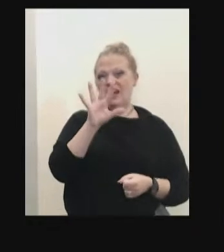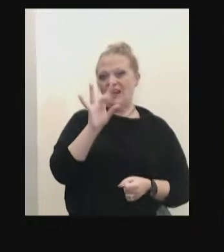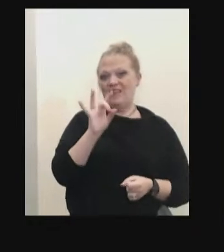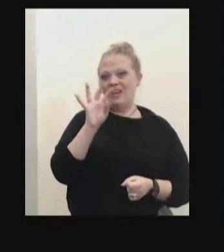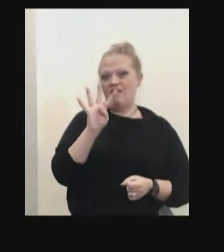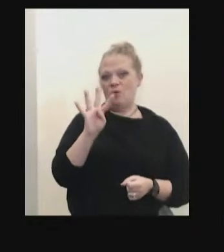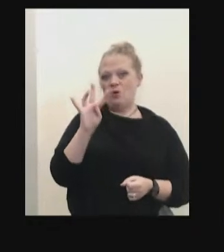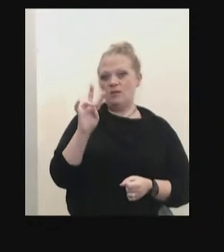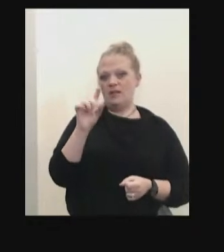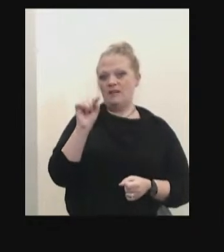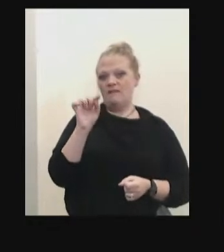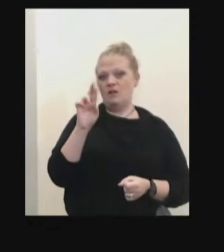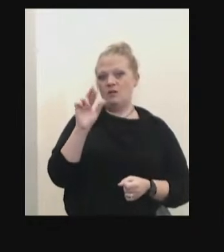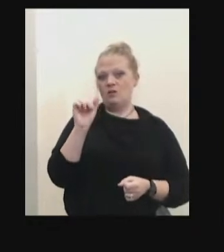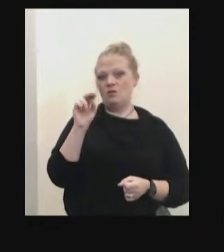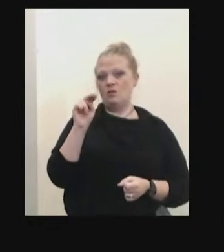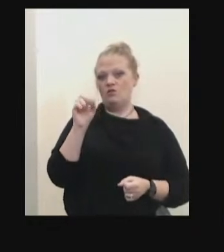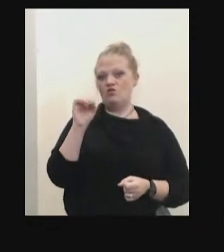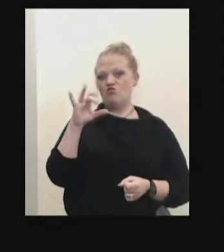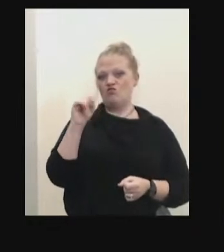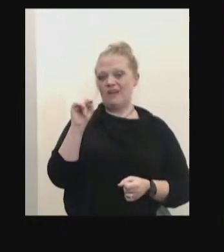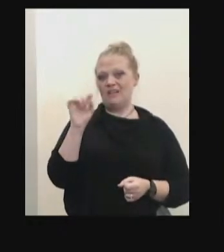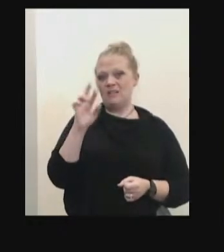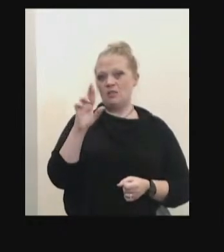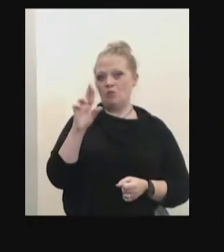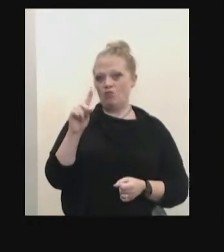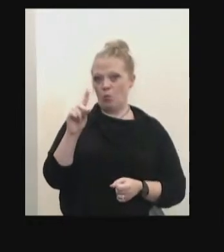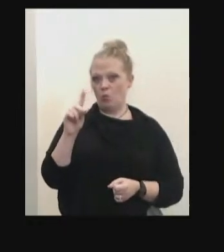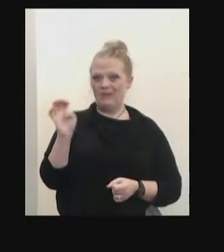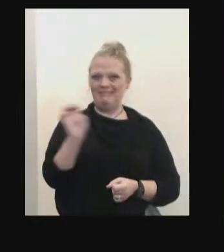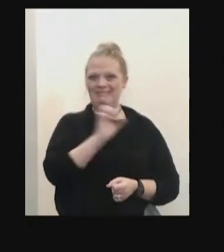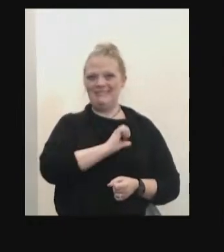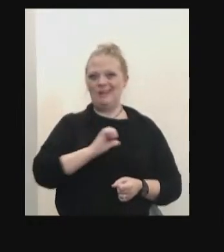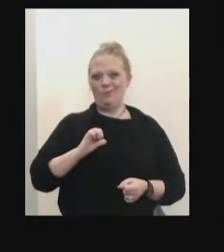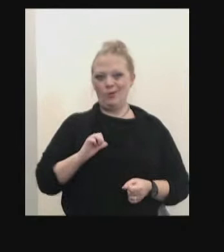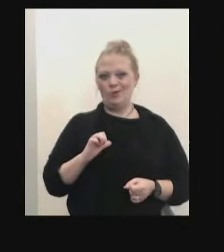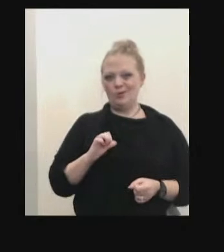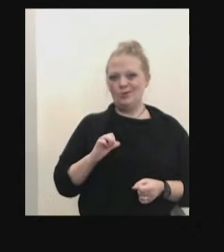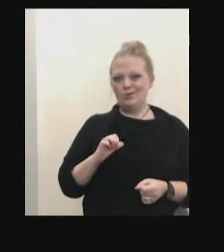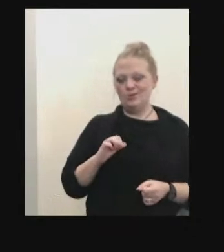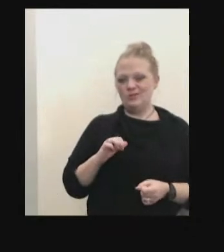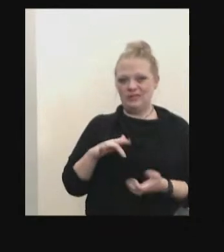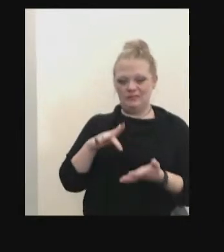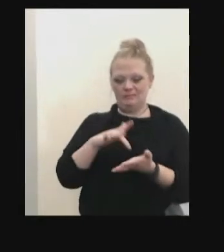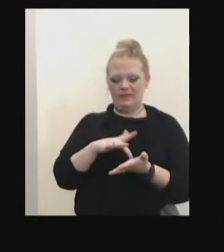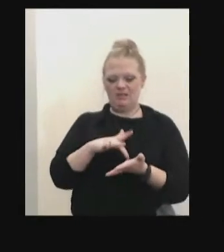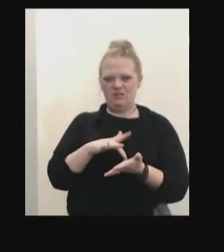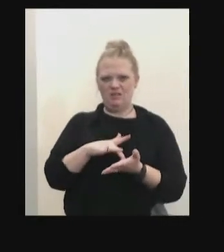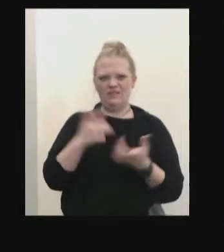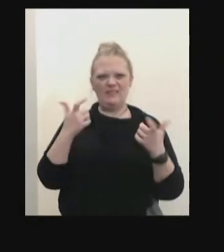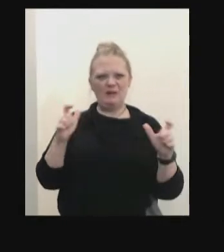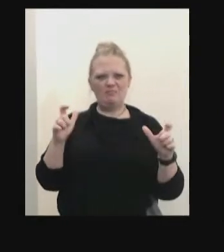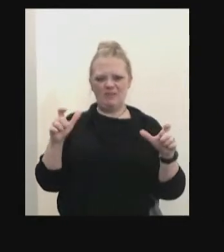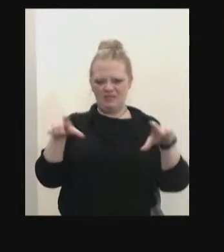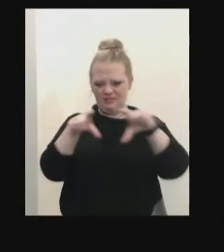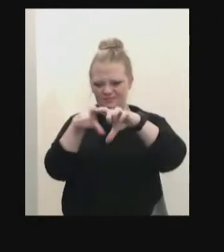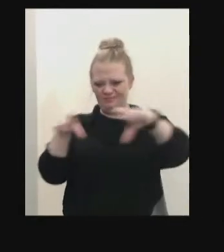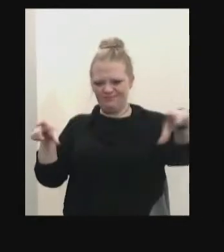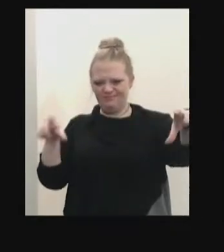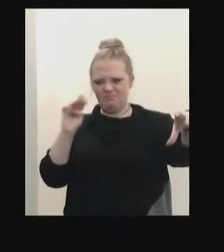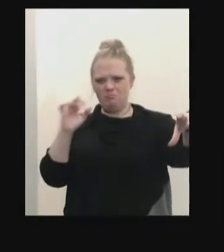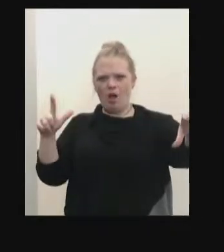5847 Transit Road in East Amherst. It's really in the in the middle of that big strip mall restaurant shopping